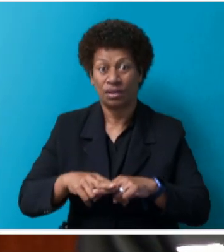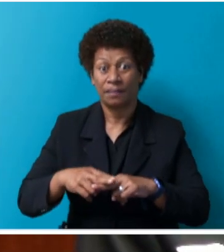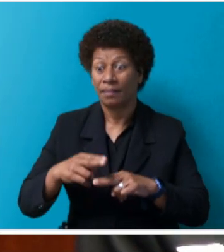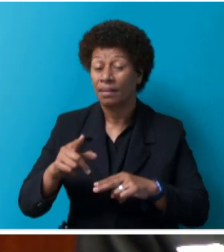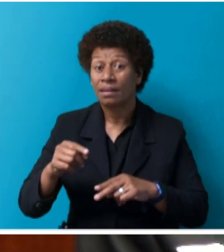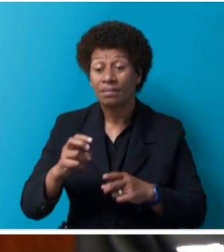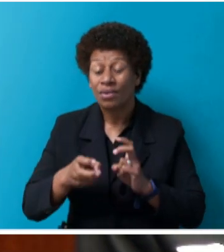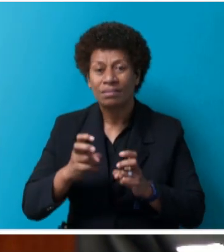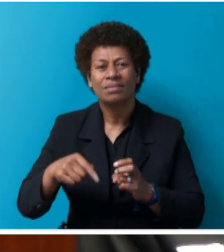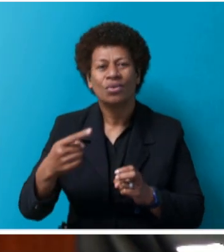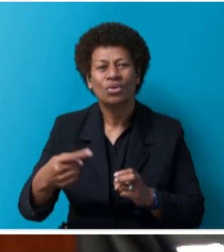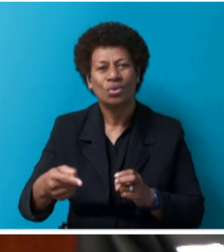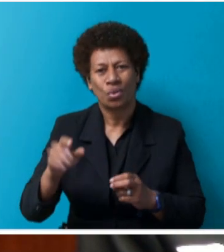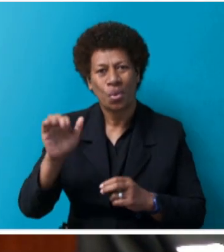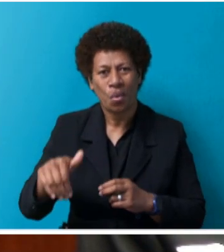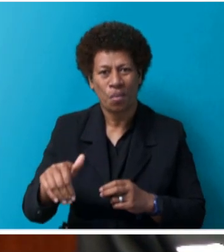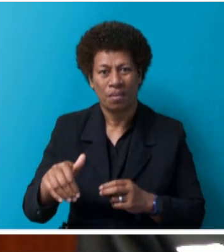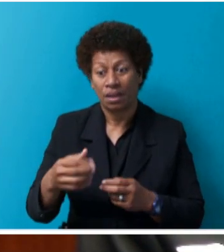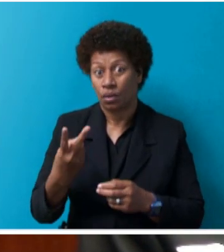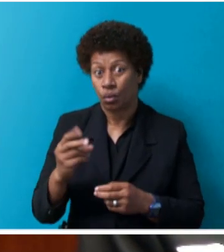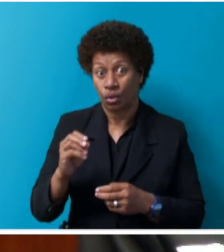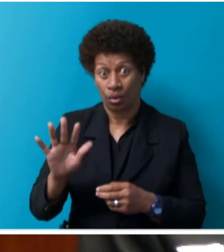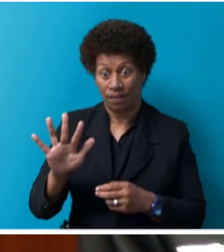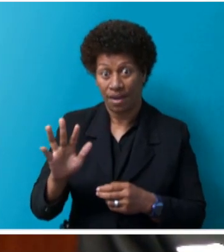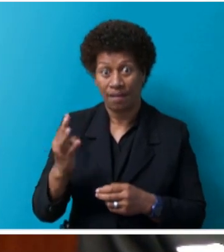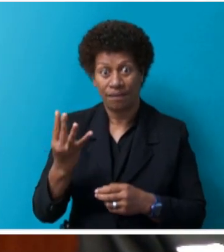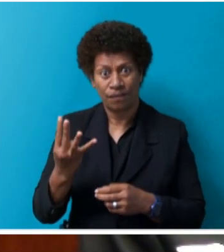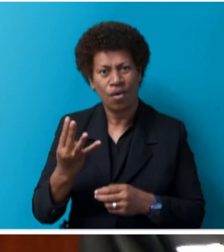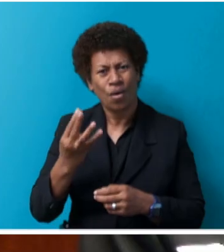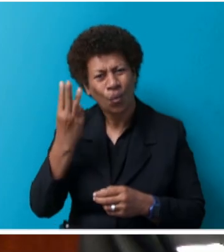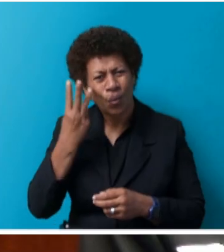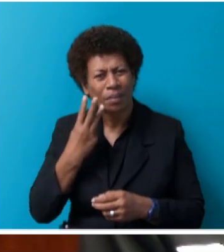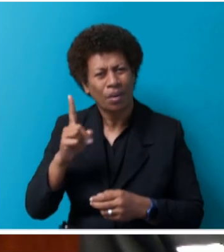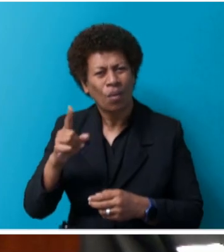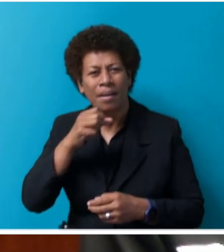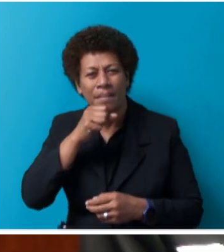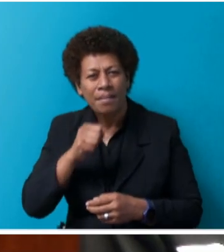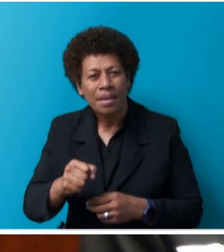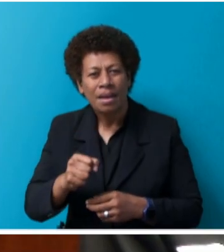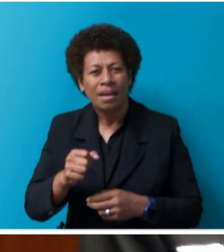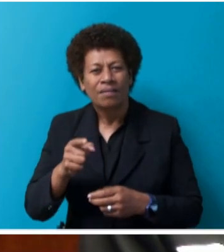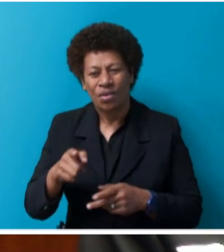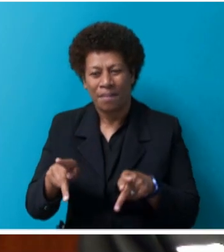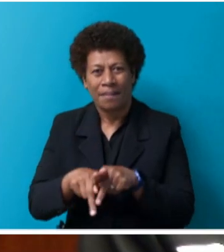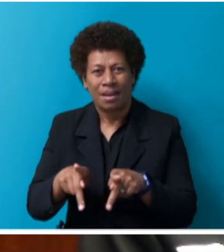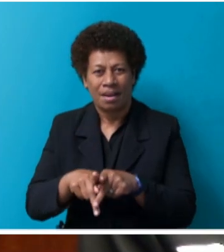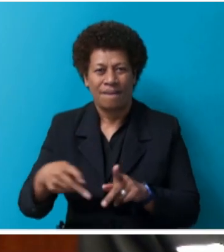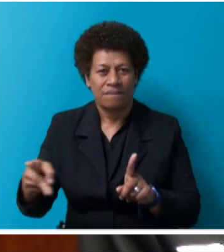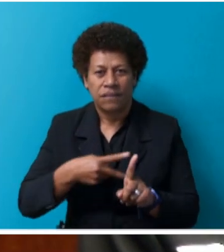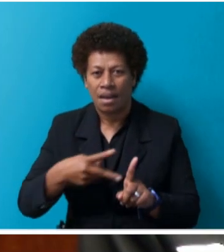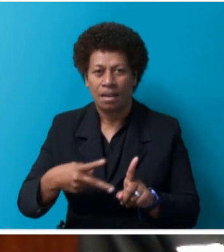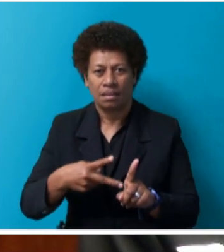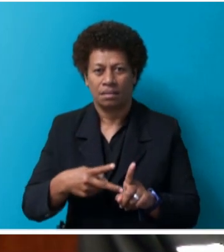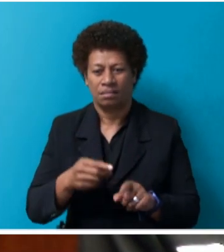in our homes. In 2025, 4 women and 1 man has lost their lives to intimate partner violence.